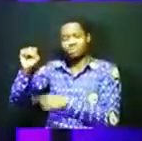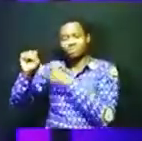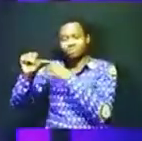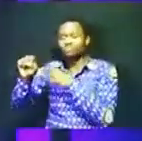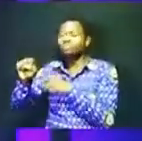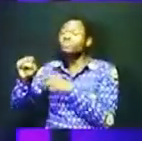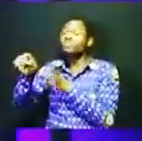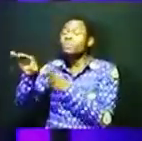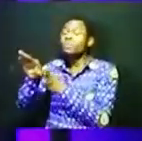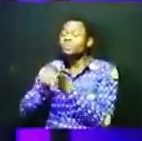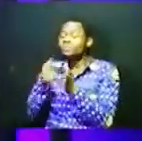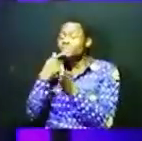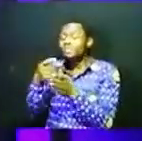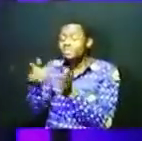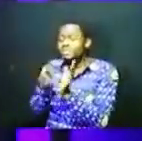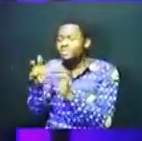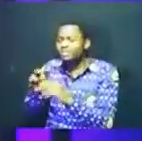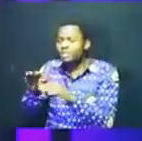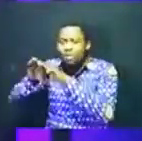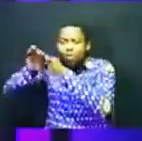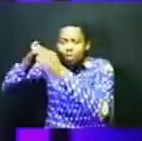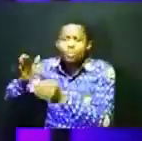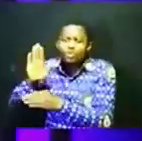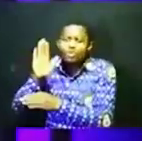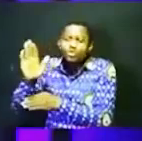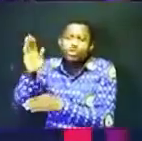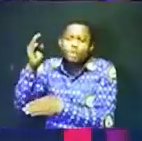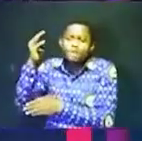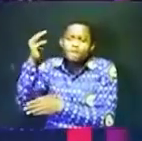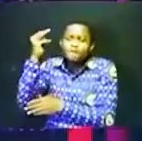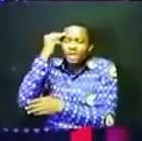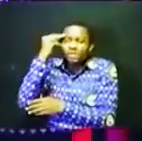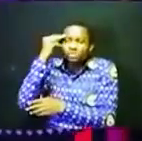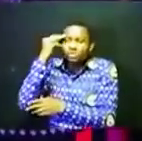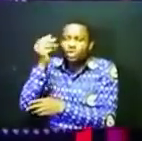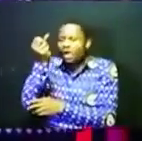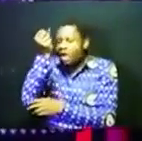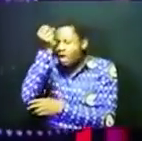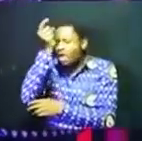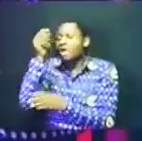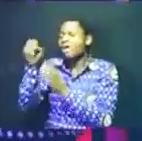so they could understand the scriptures.